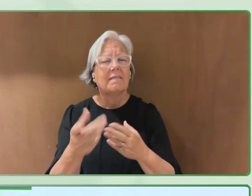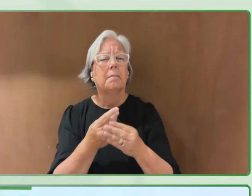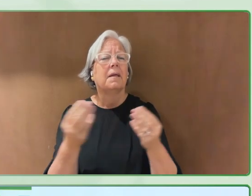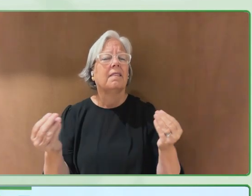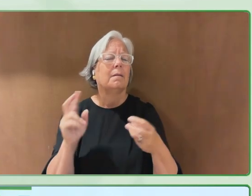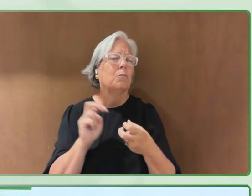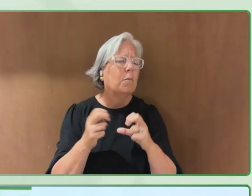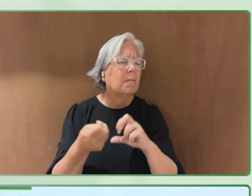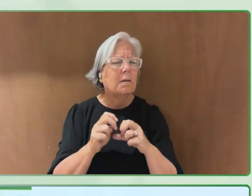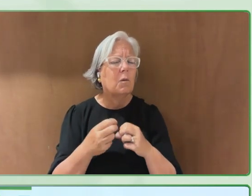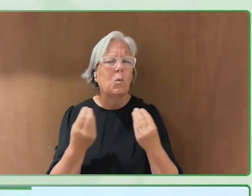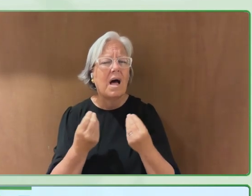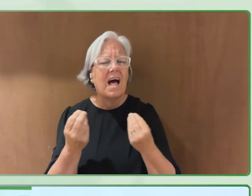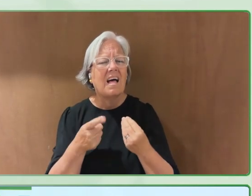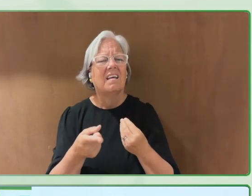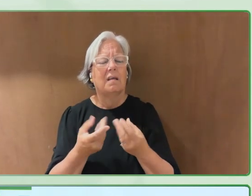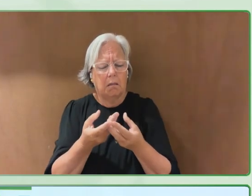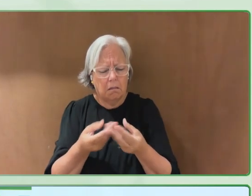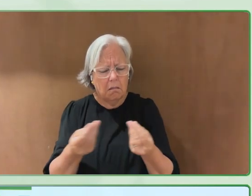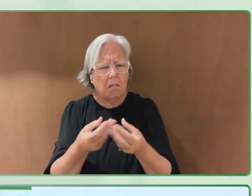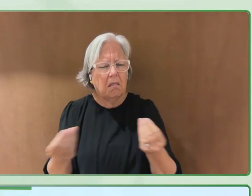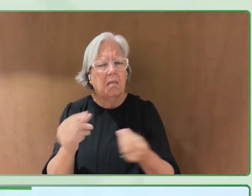few problem solvers?